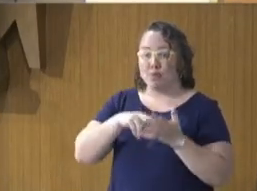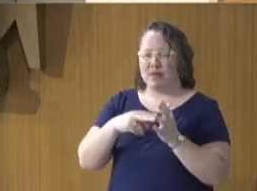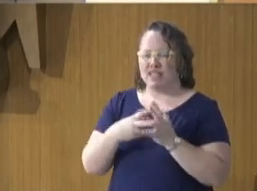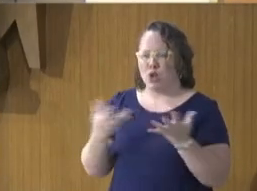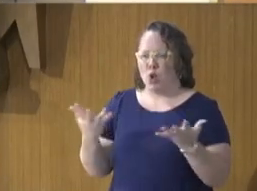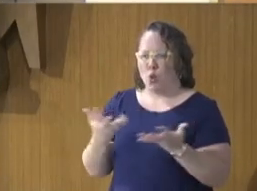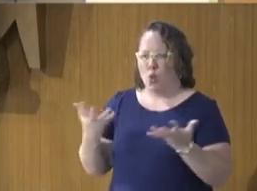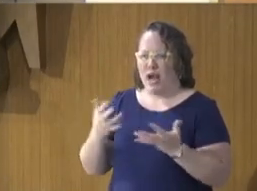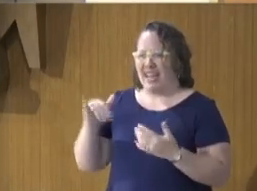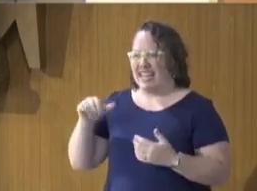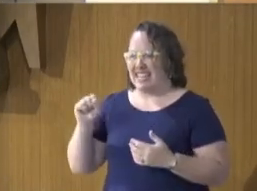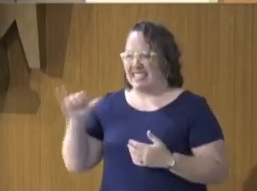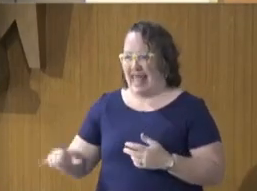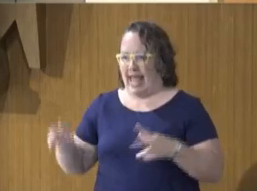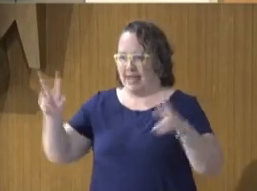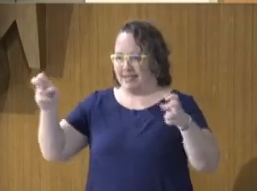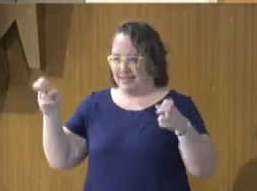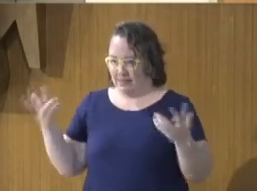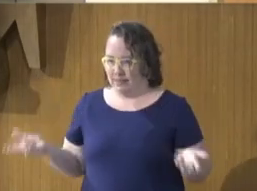Very vague.